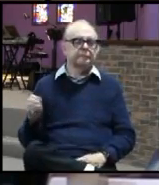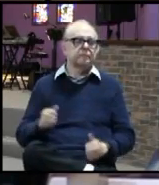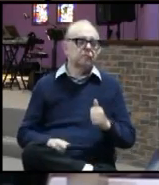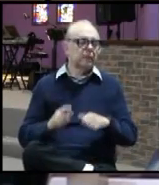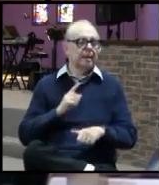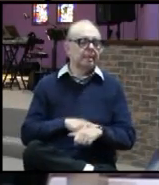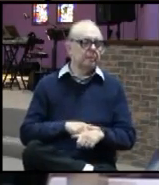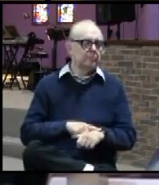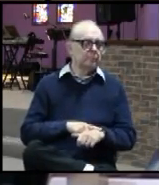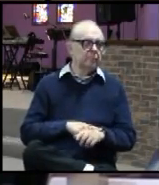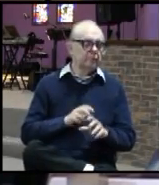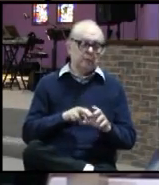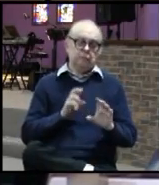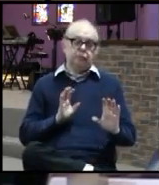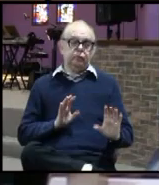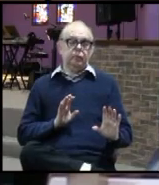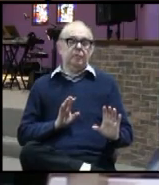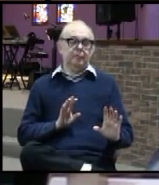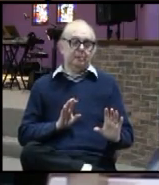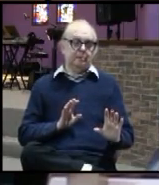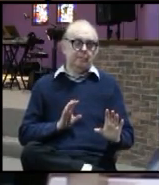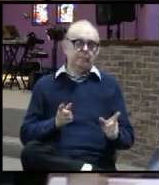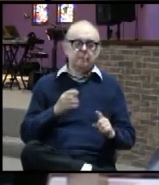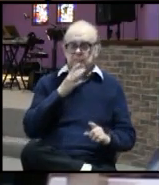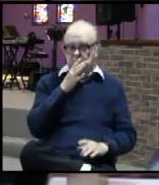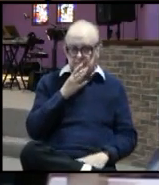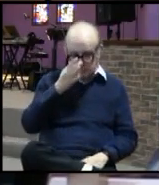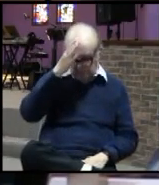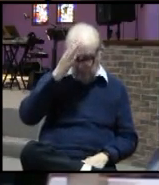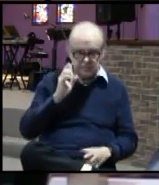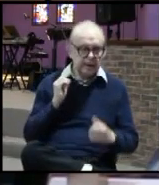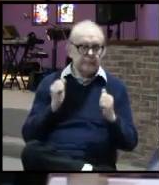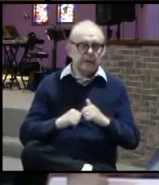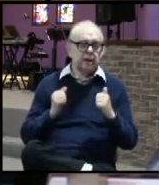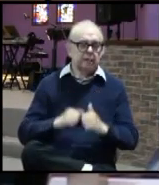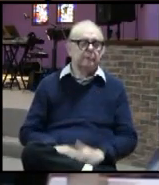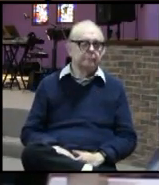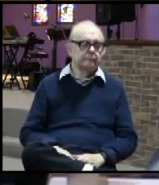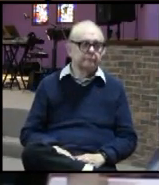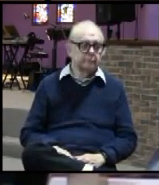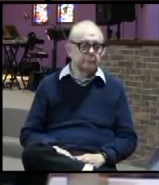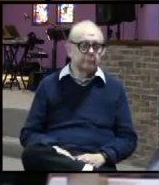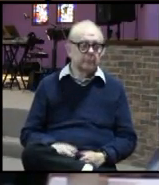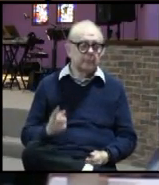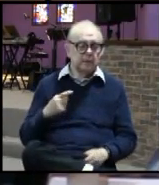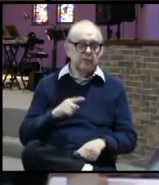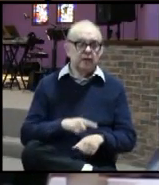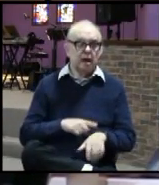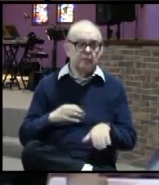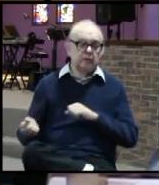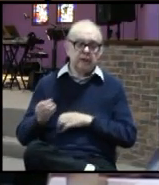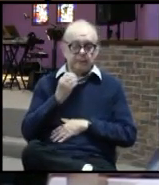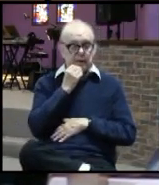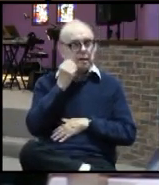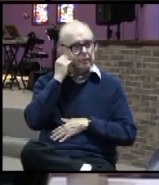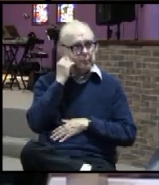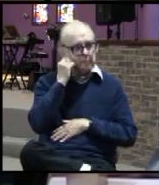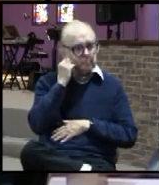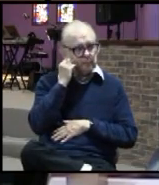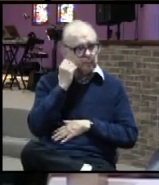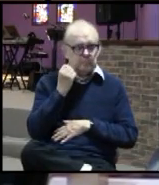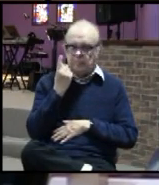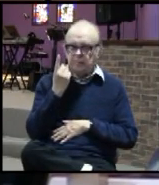time, he just kind of backed away. When my mom and dad were fighting, it was time to leave the house. Amen. You had no